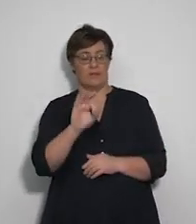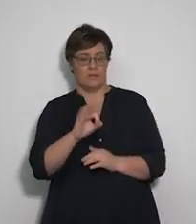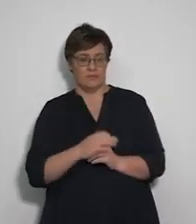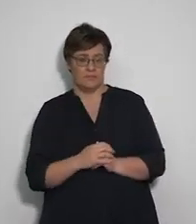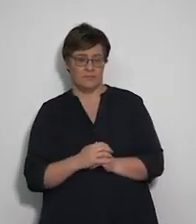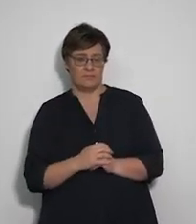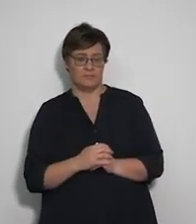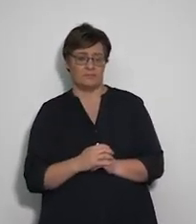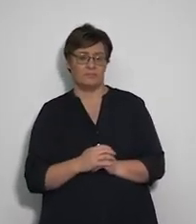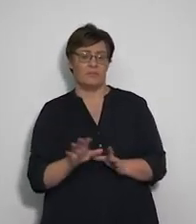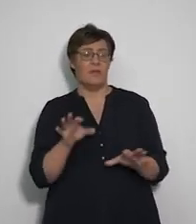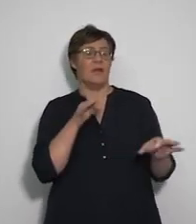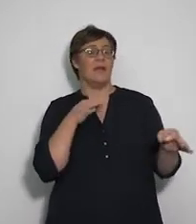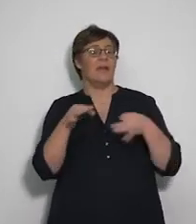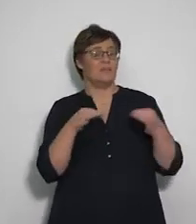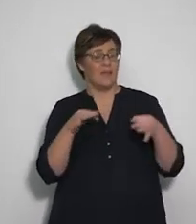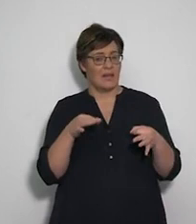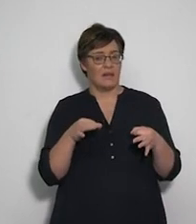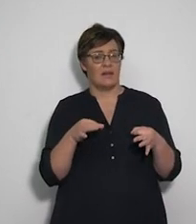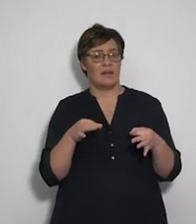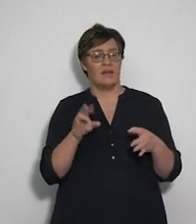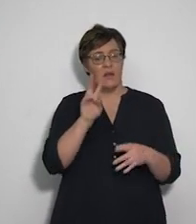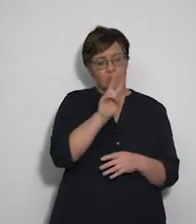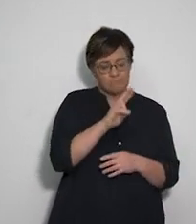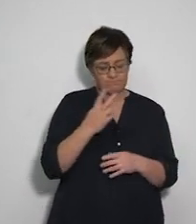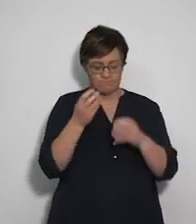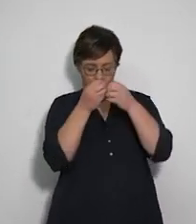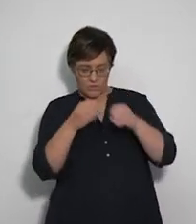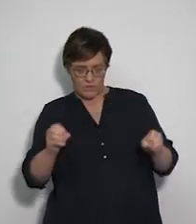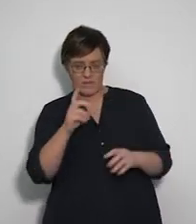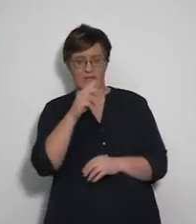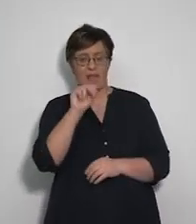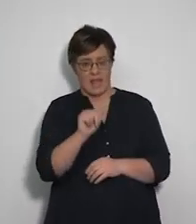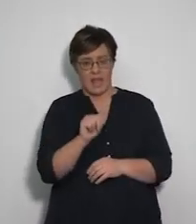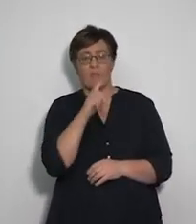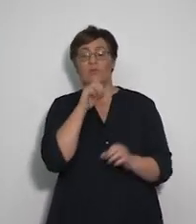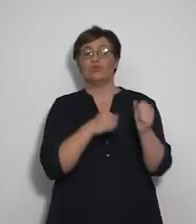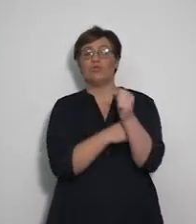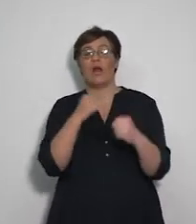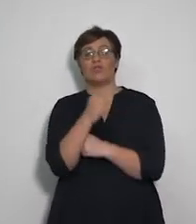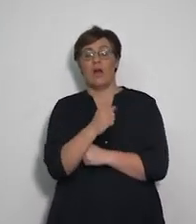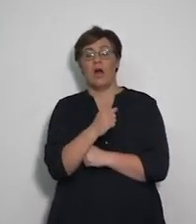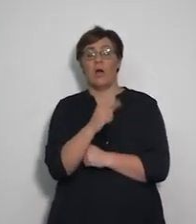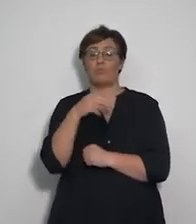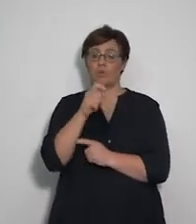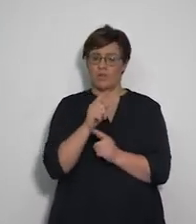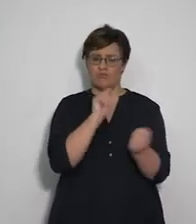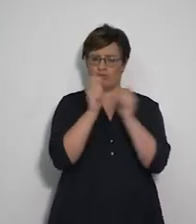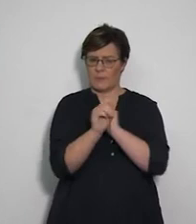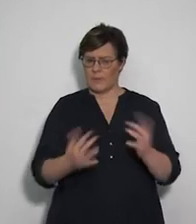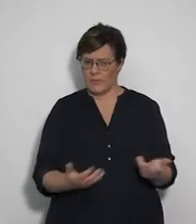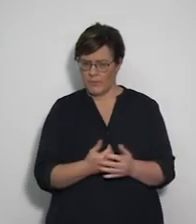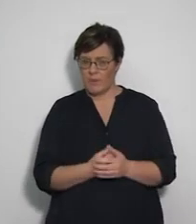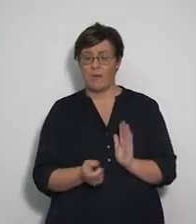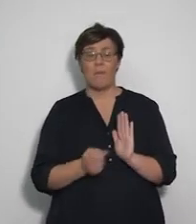1.3. Describe how a mutation on DNA may change the structure of a protein. And